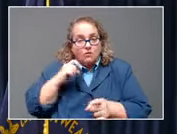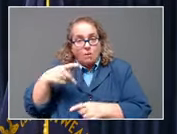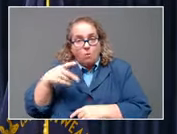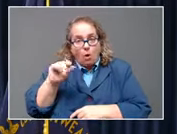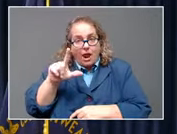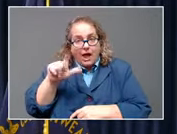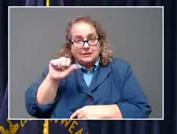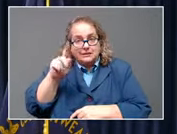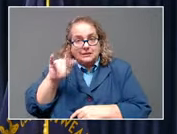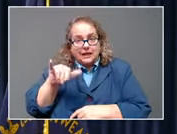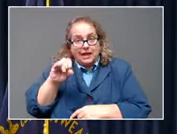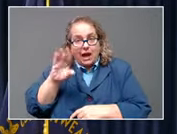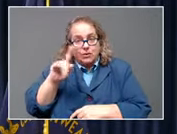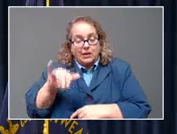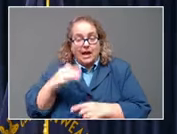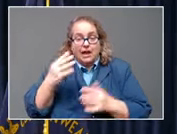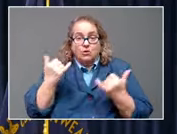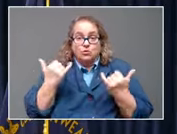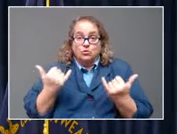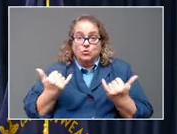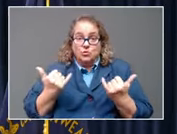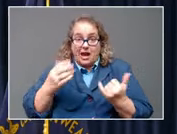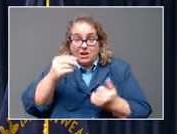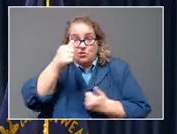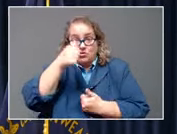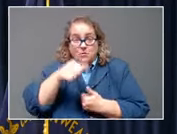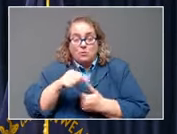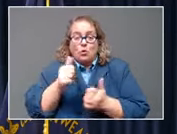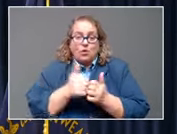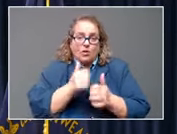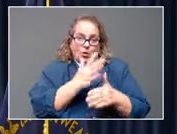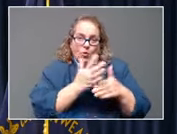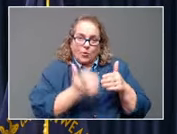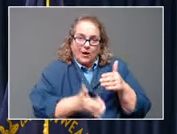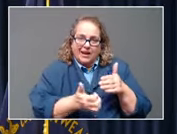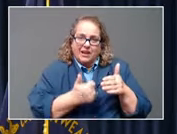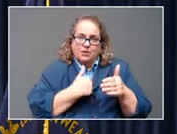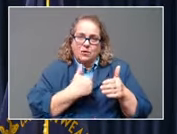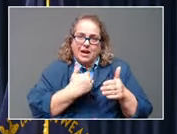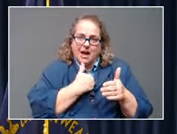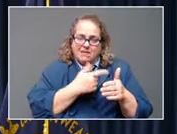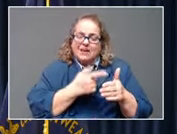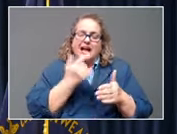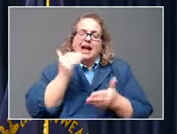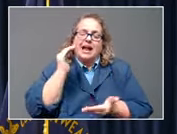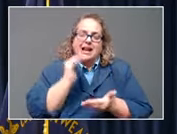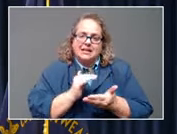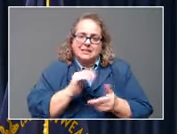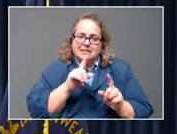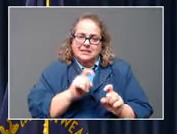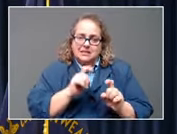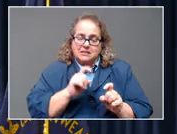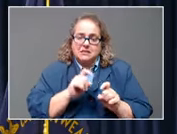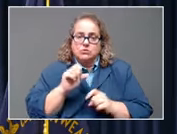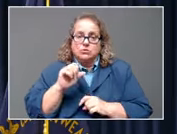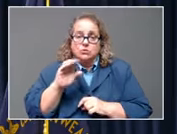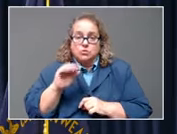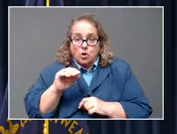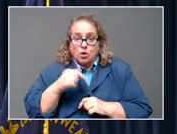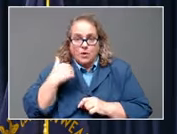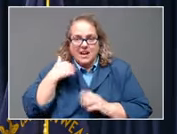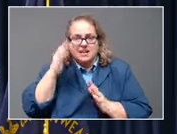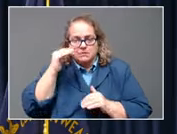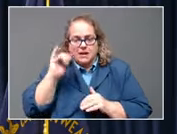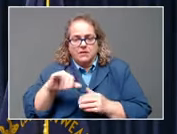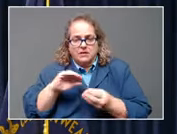then today, and remember with the weekend that we had, we're less testing. So we expect these numbers